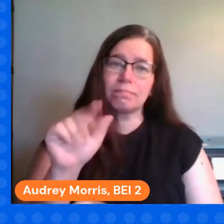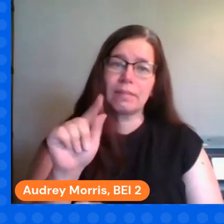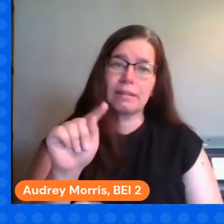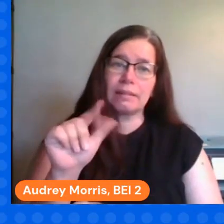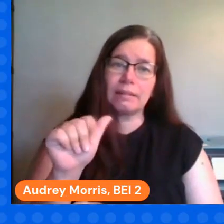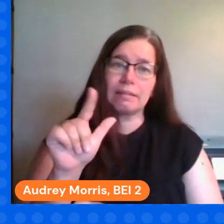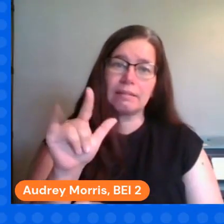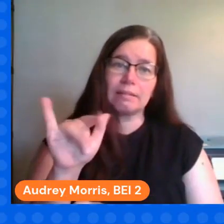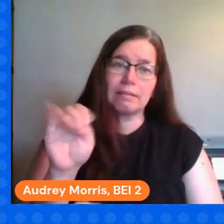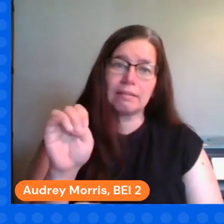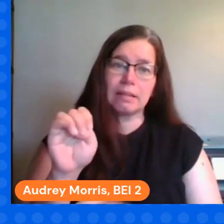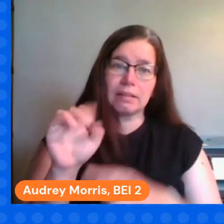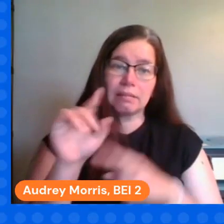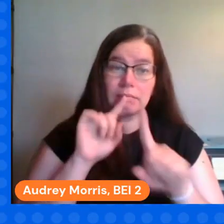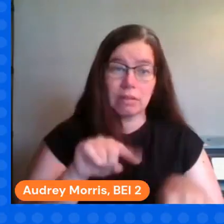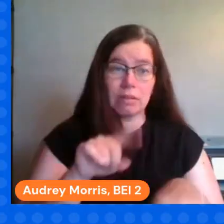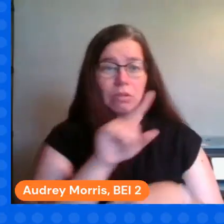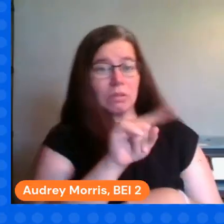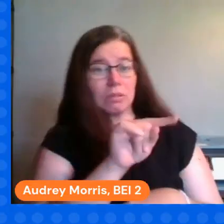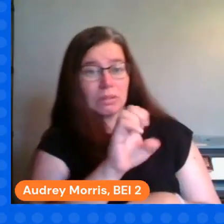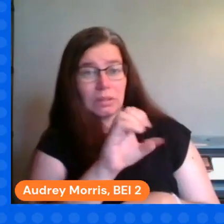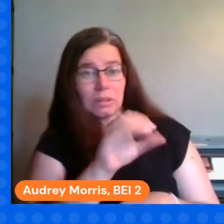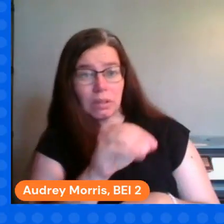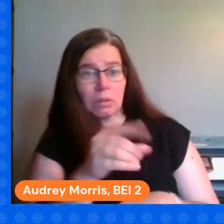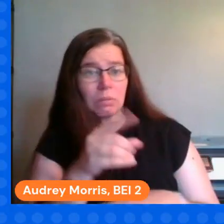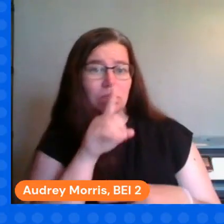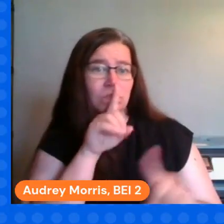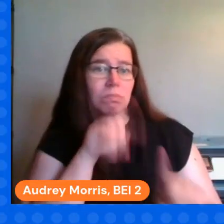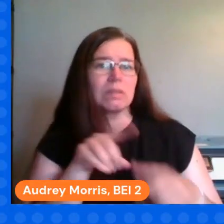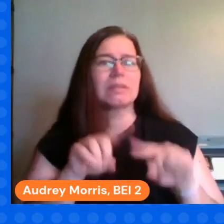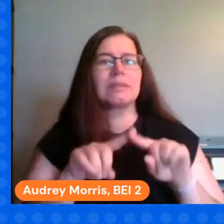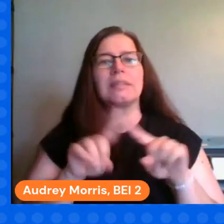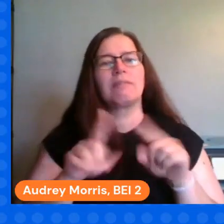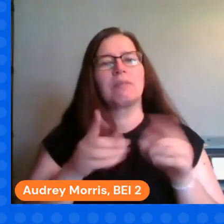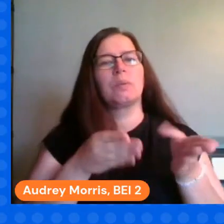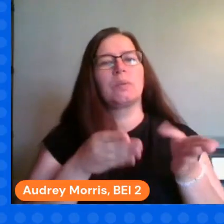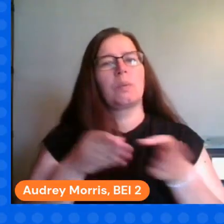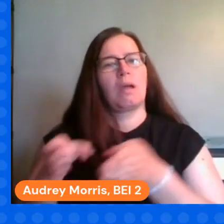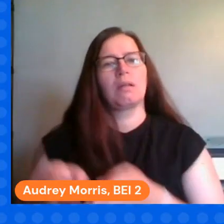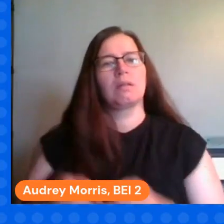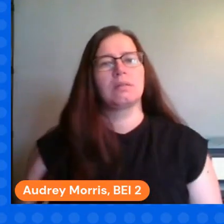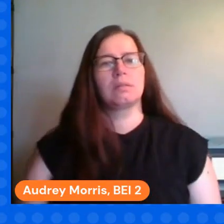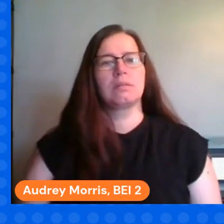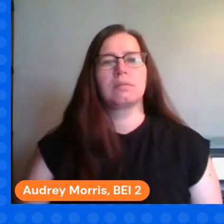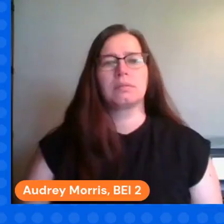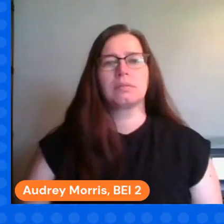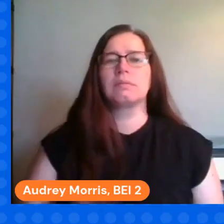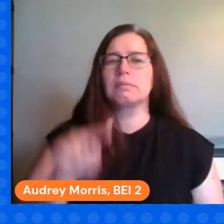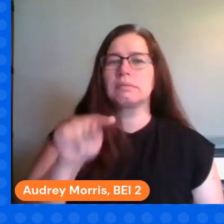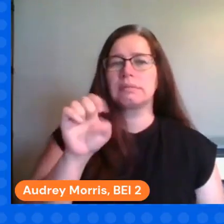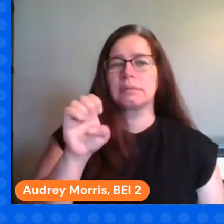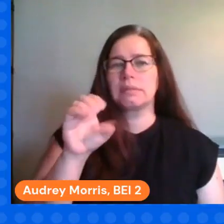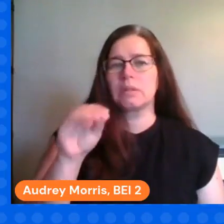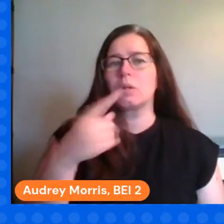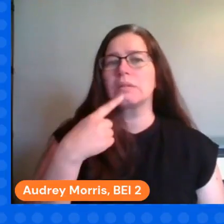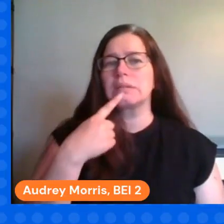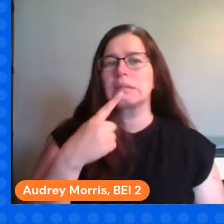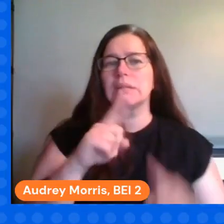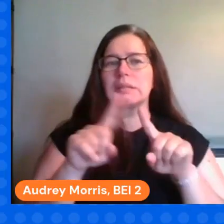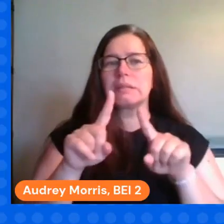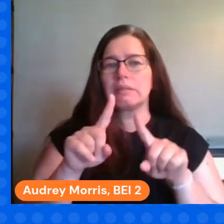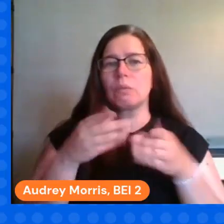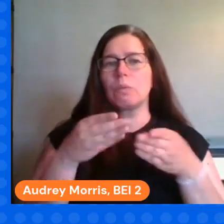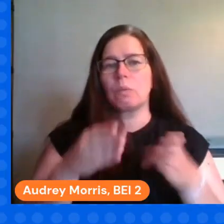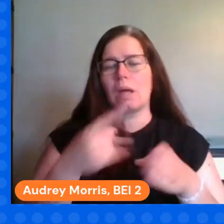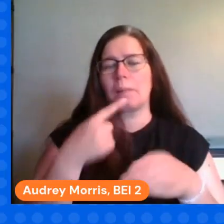were you going to say? There's a different ways. Yeah, go ahead. Teo. Yeah, there's a few different ways. So one thing that I want to mention is